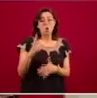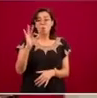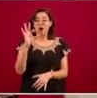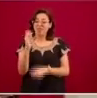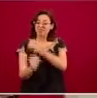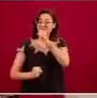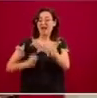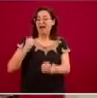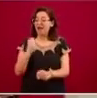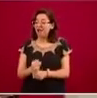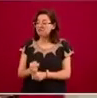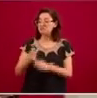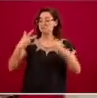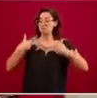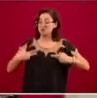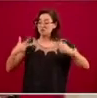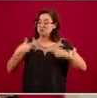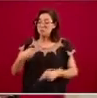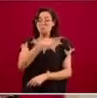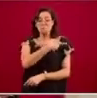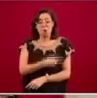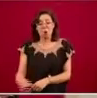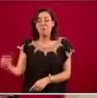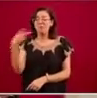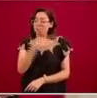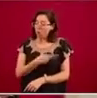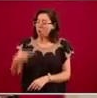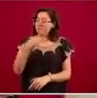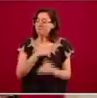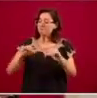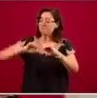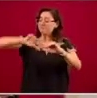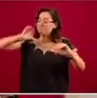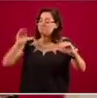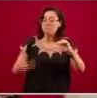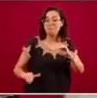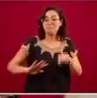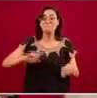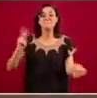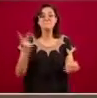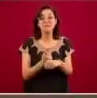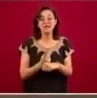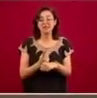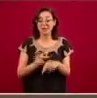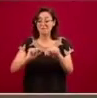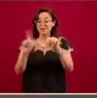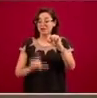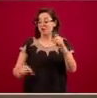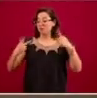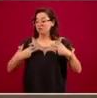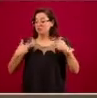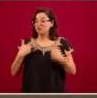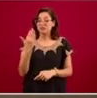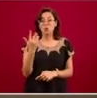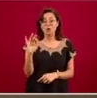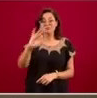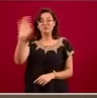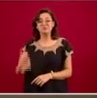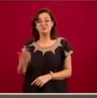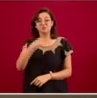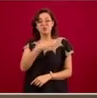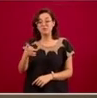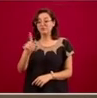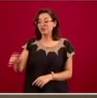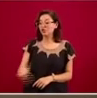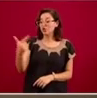Mexico that we've had for over 40 years, and it's been getting worse every year, to the extent that half of the